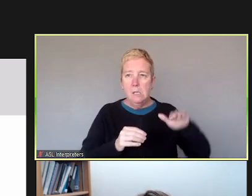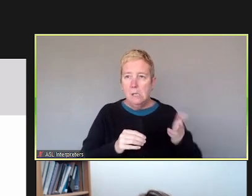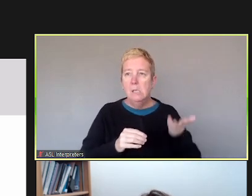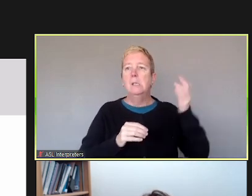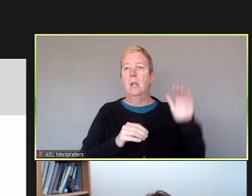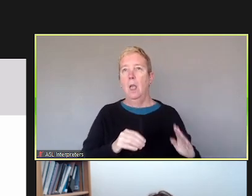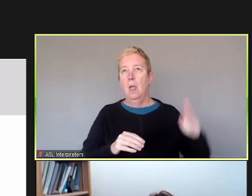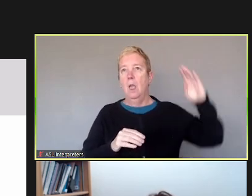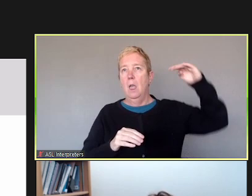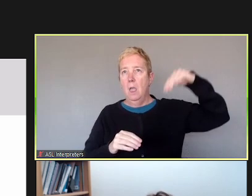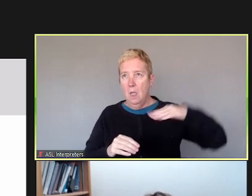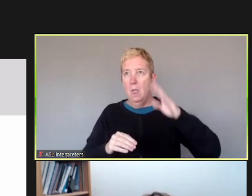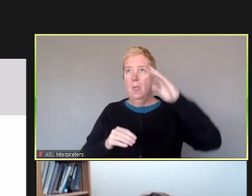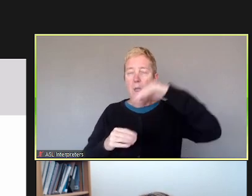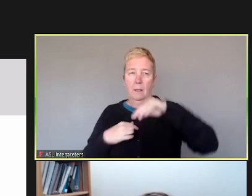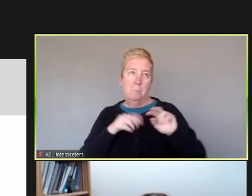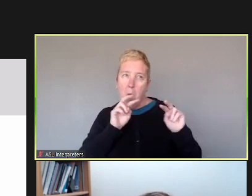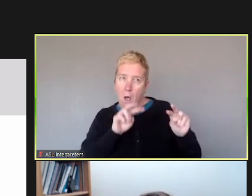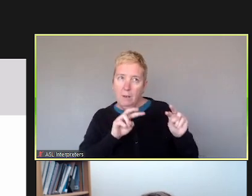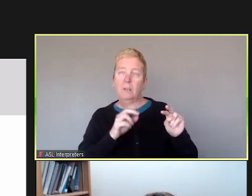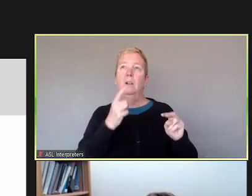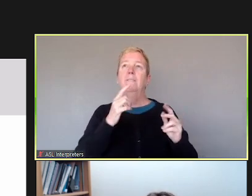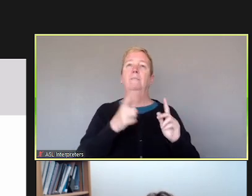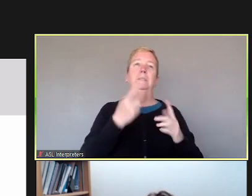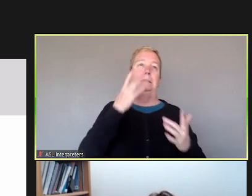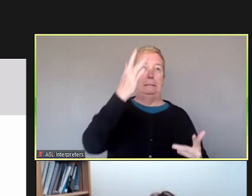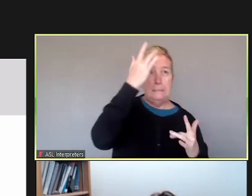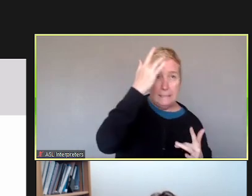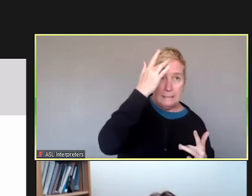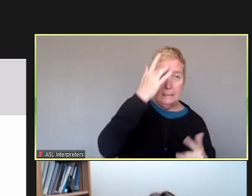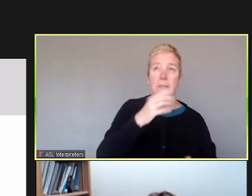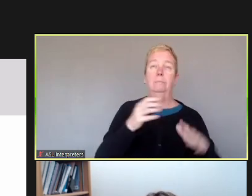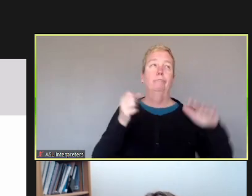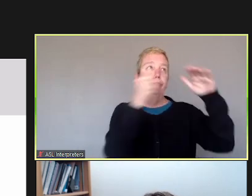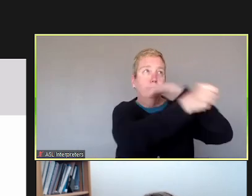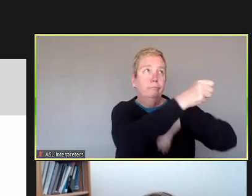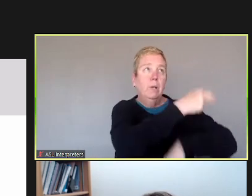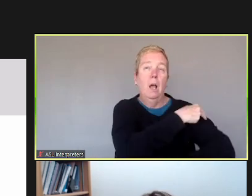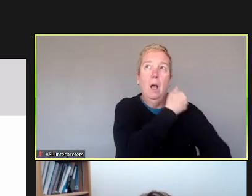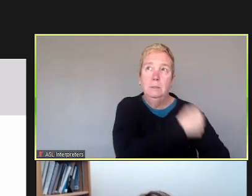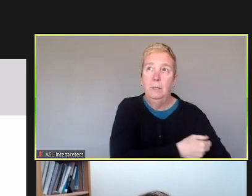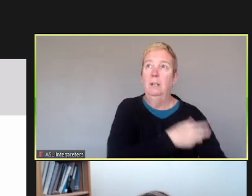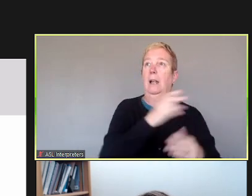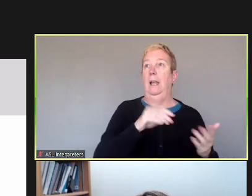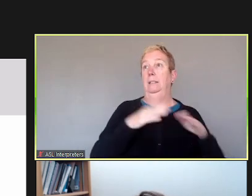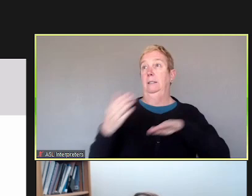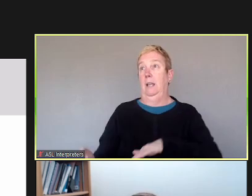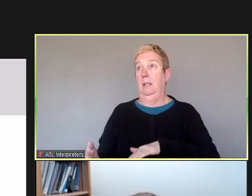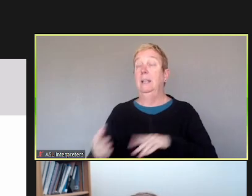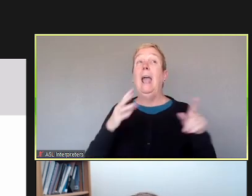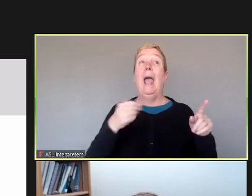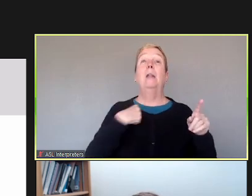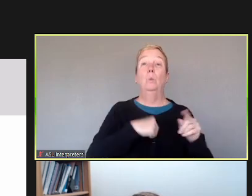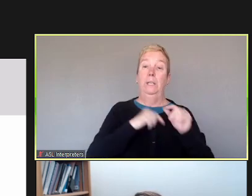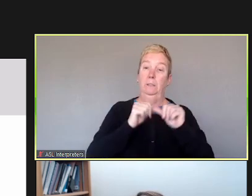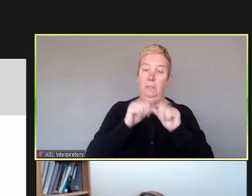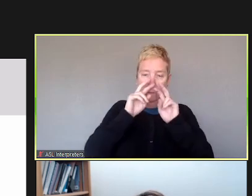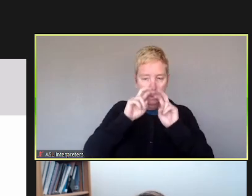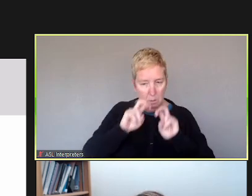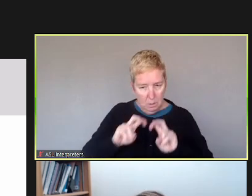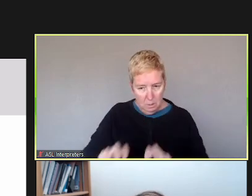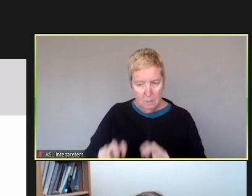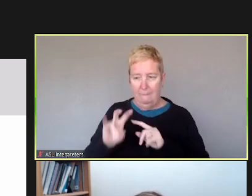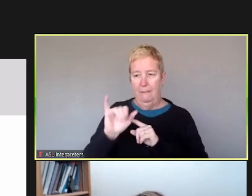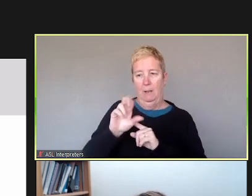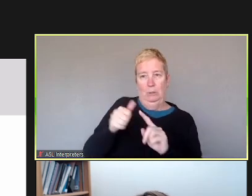and deaths from COVID-19. We continue to monitor the genetics of the virus per